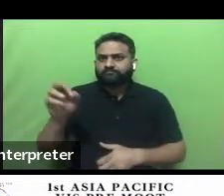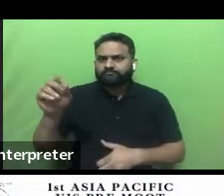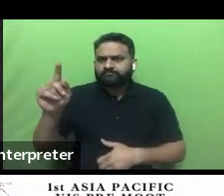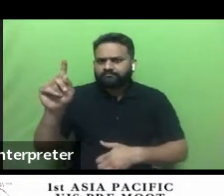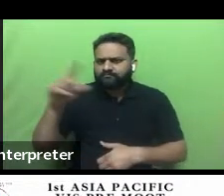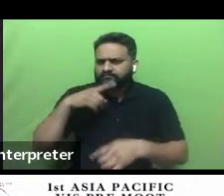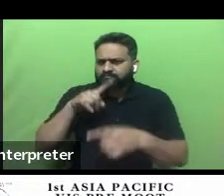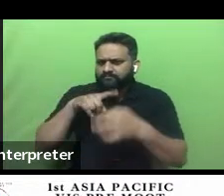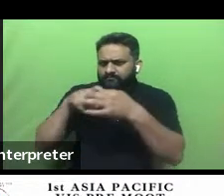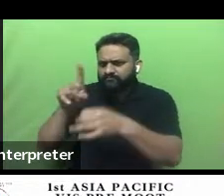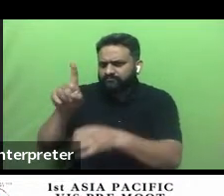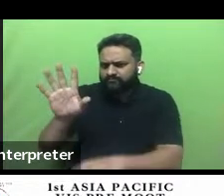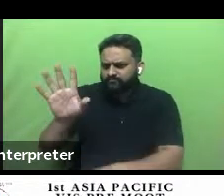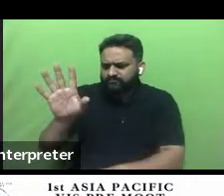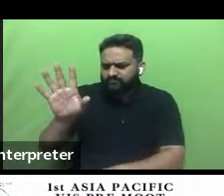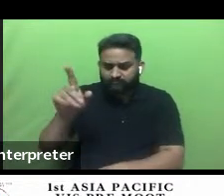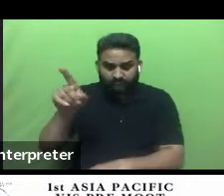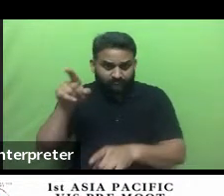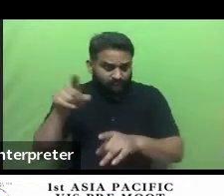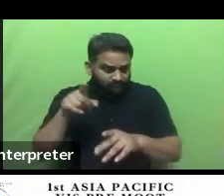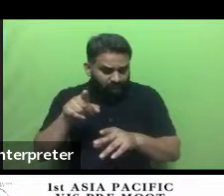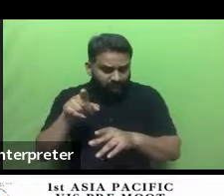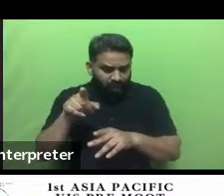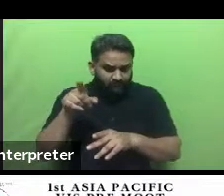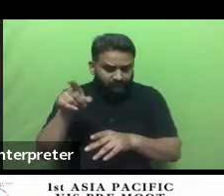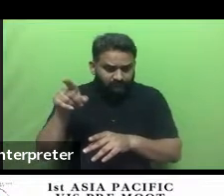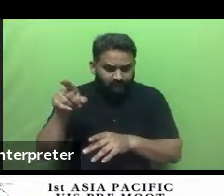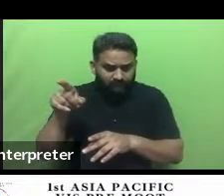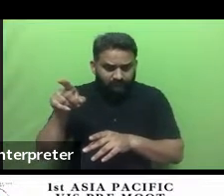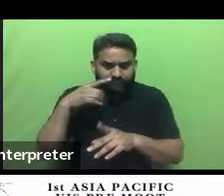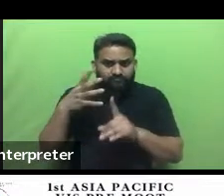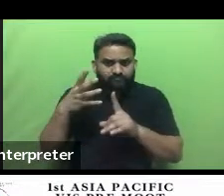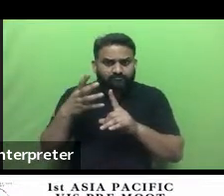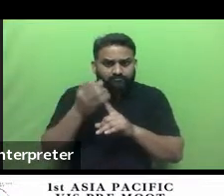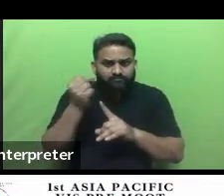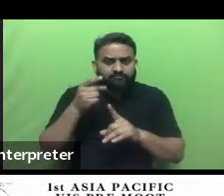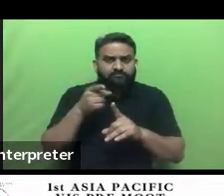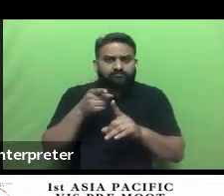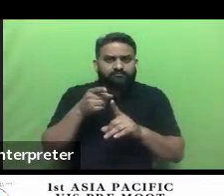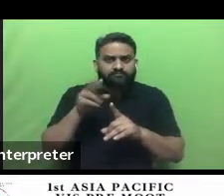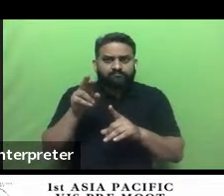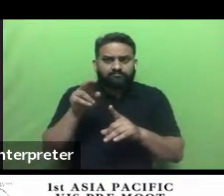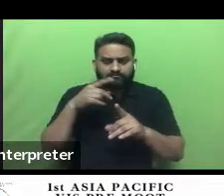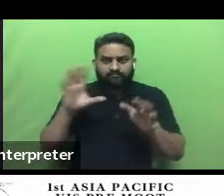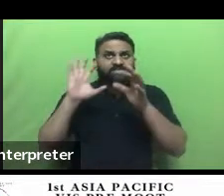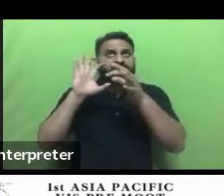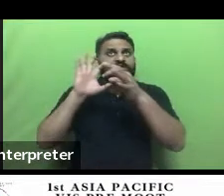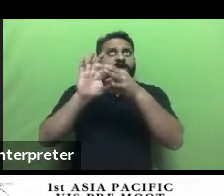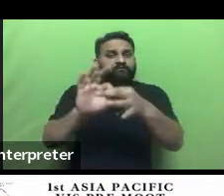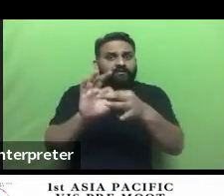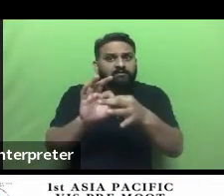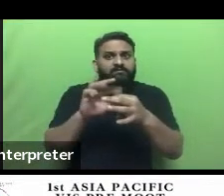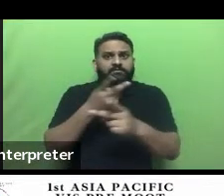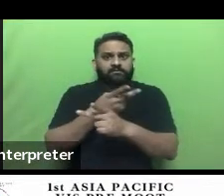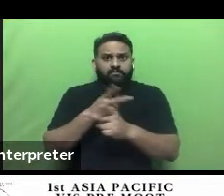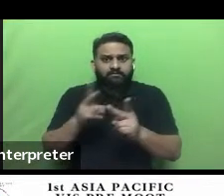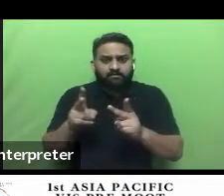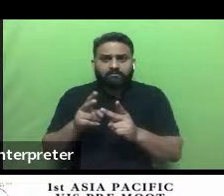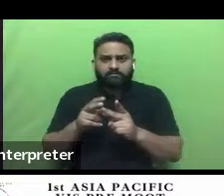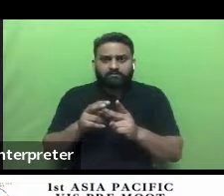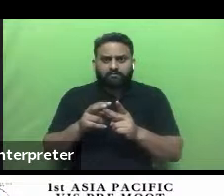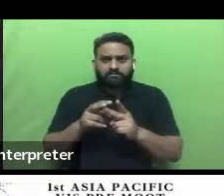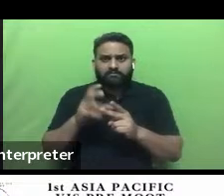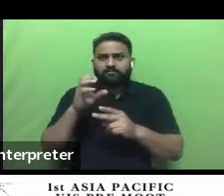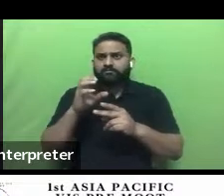quick question, is the only party you've got for both the affiliation role and her